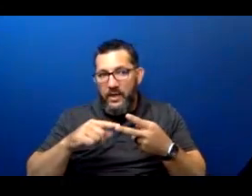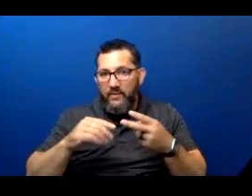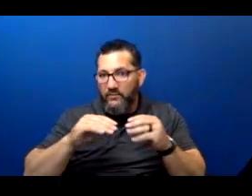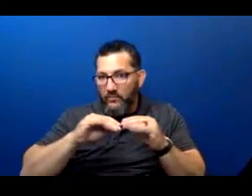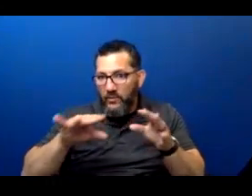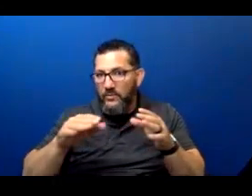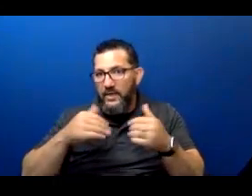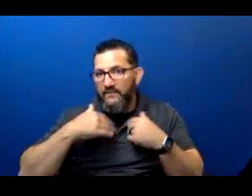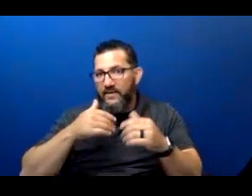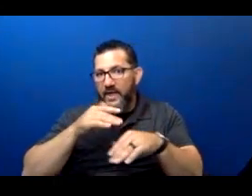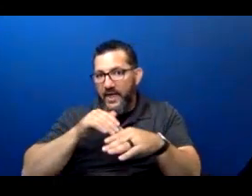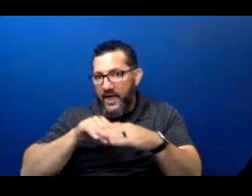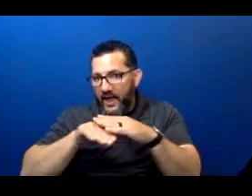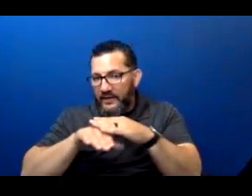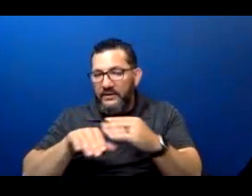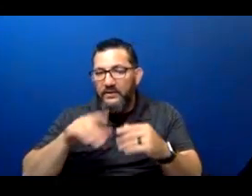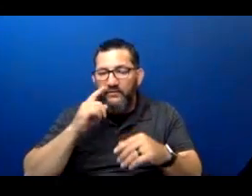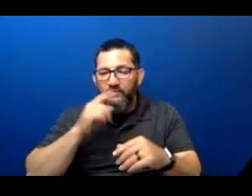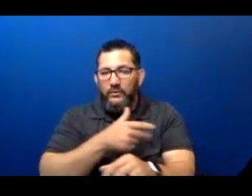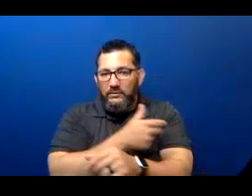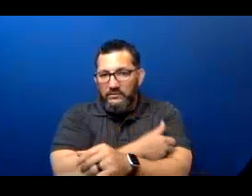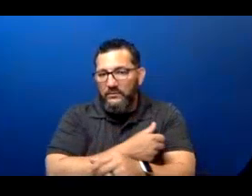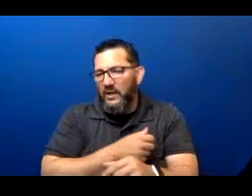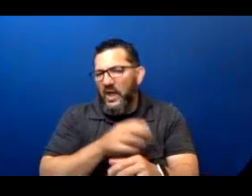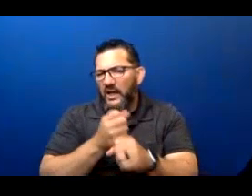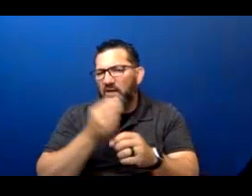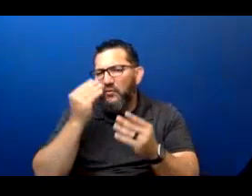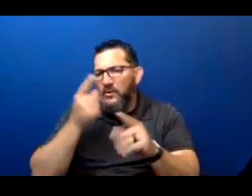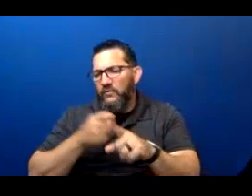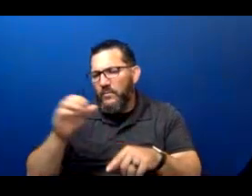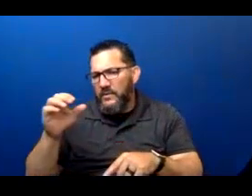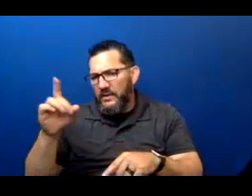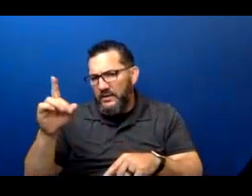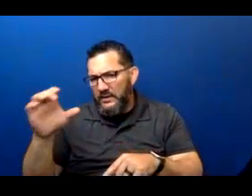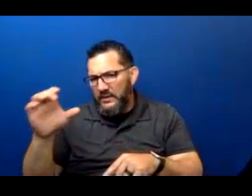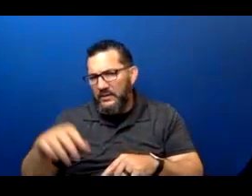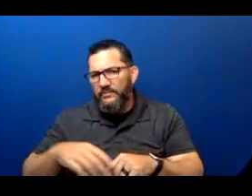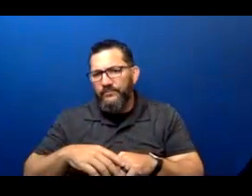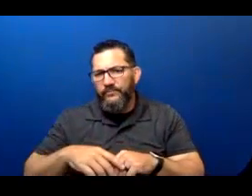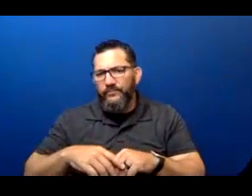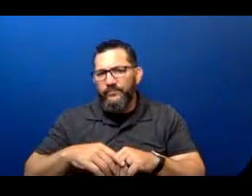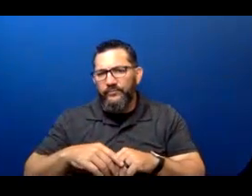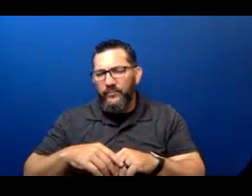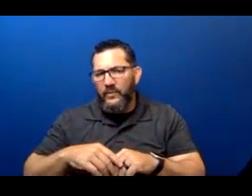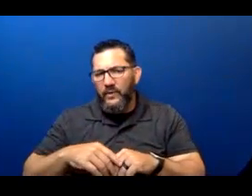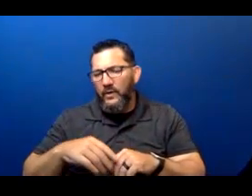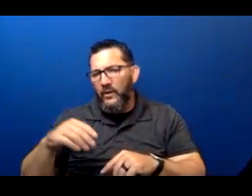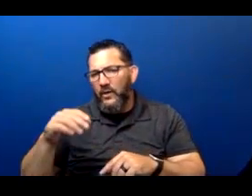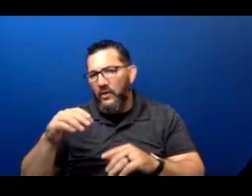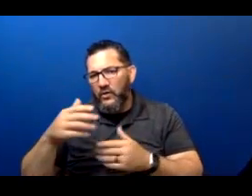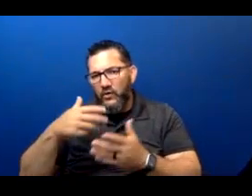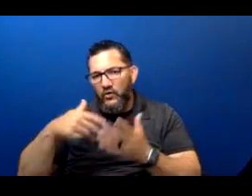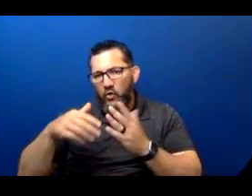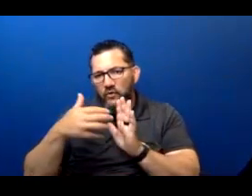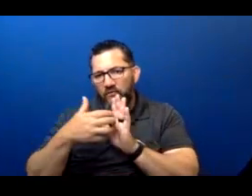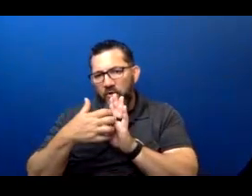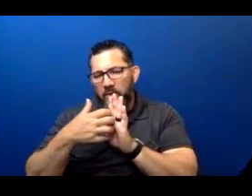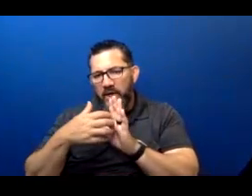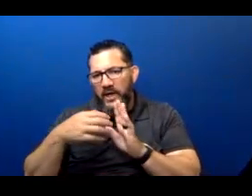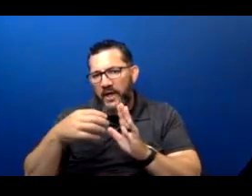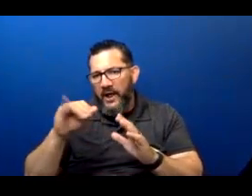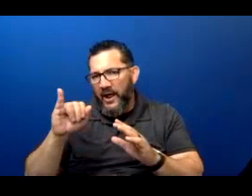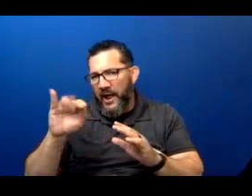I got this data from the CDC, and the social vulnerability index is based